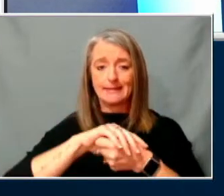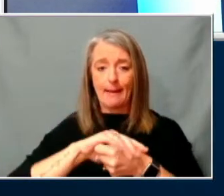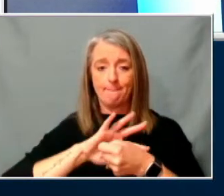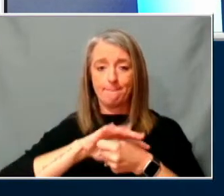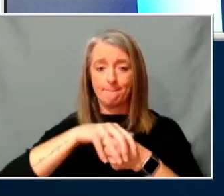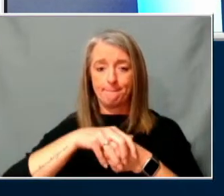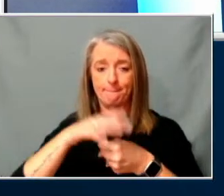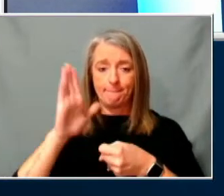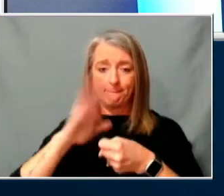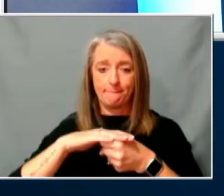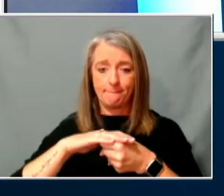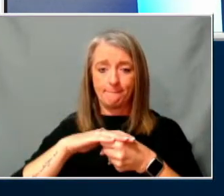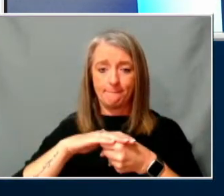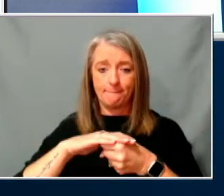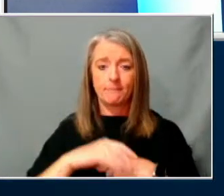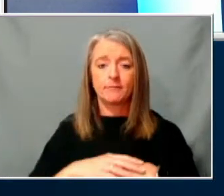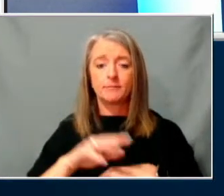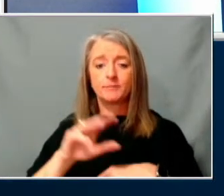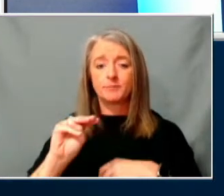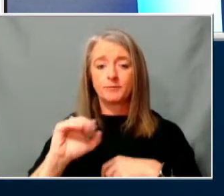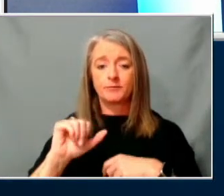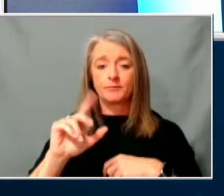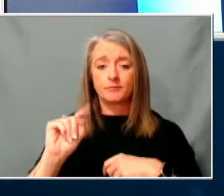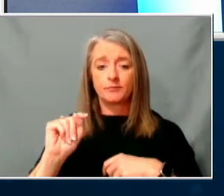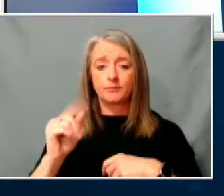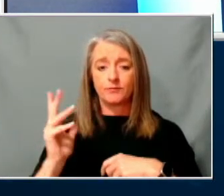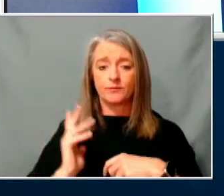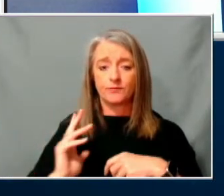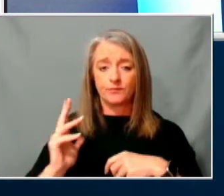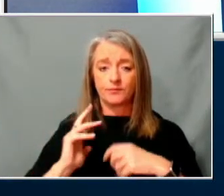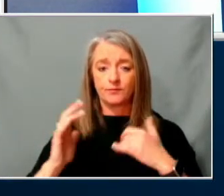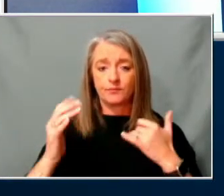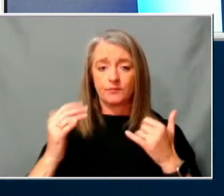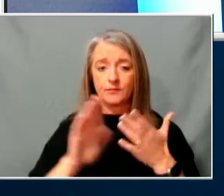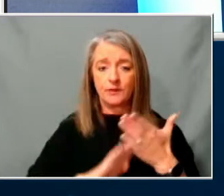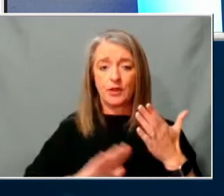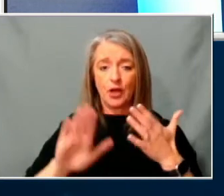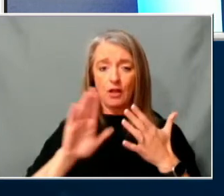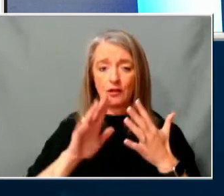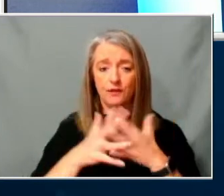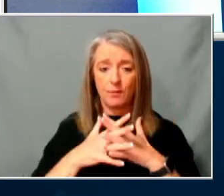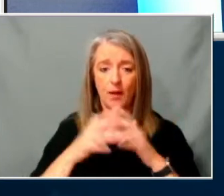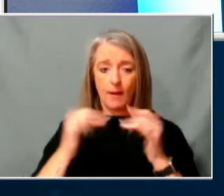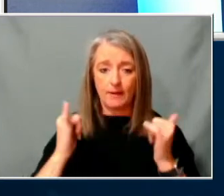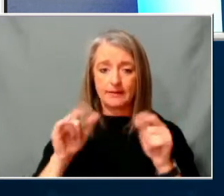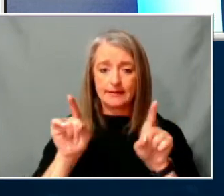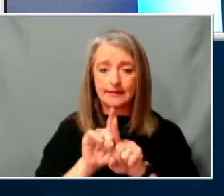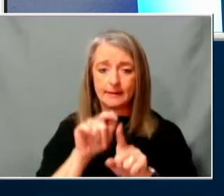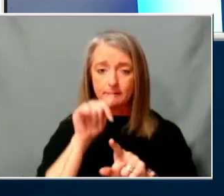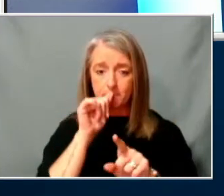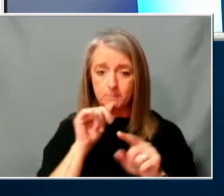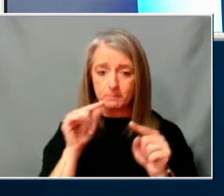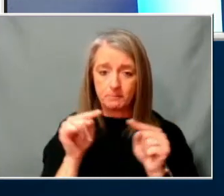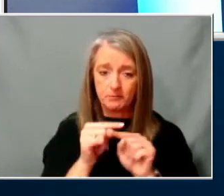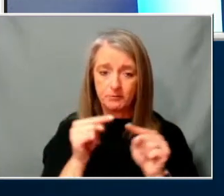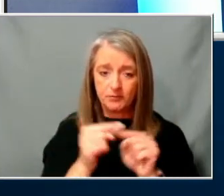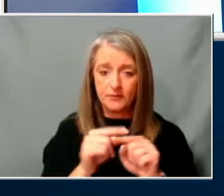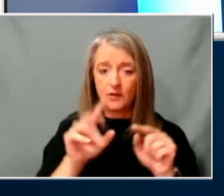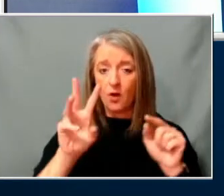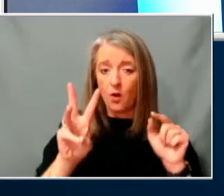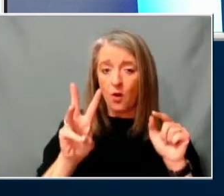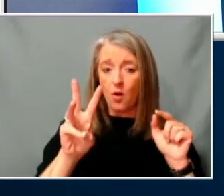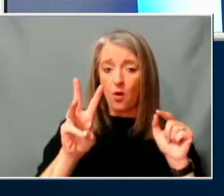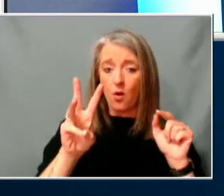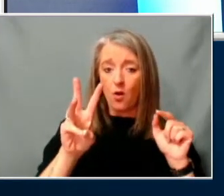has a question. Matt writes that he's a former college football player, suffered the same injury as Wanye. So his question is for Wanye.